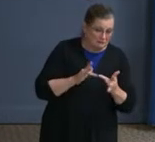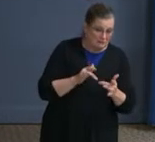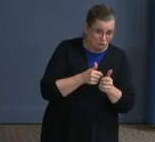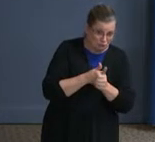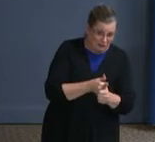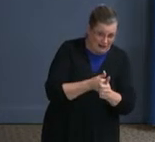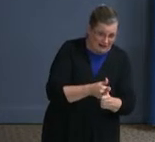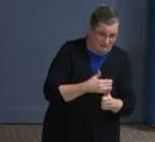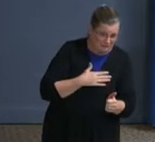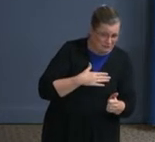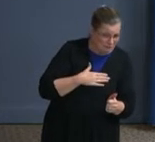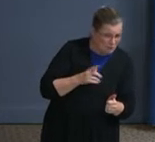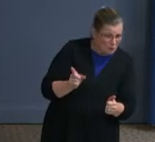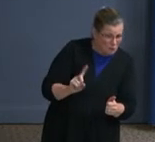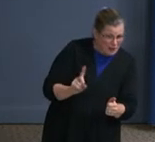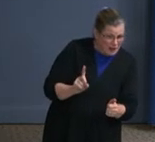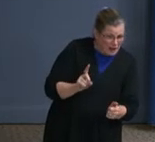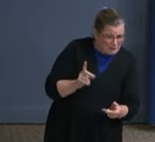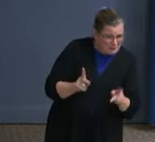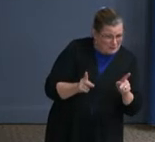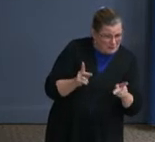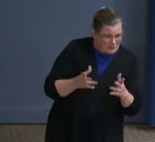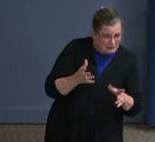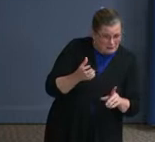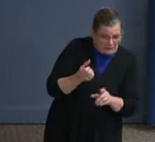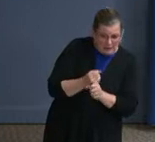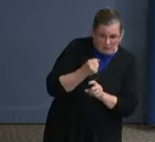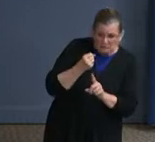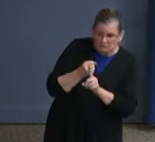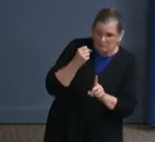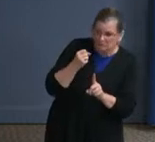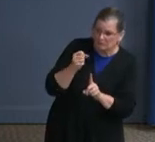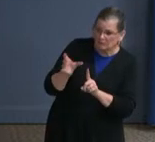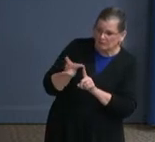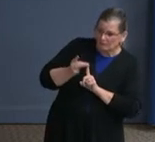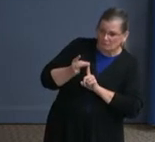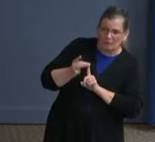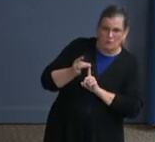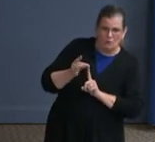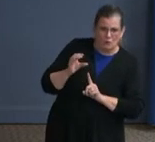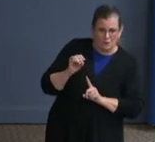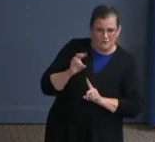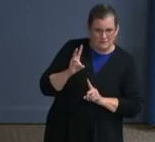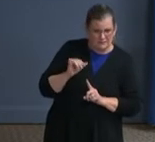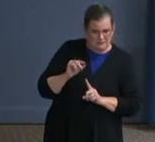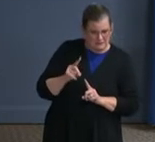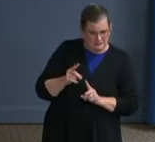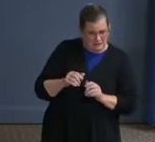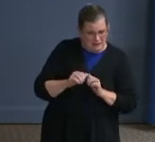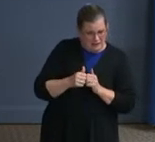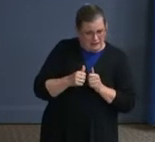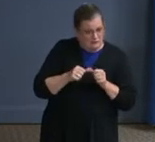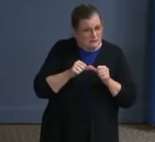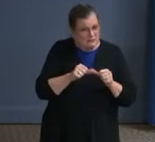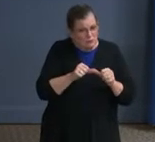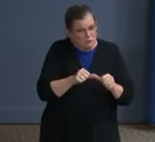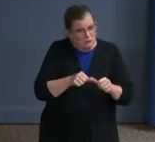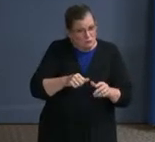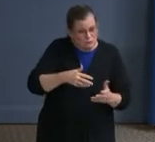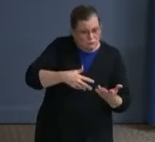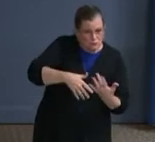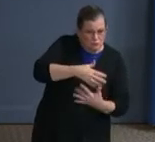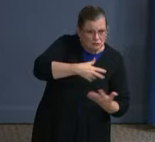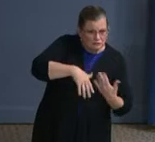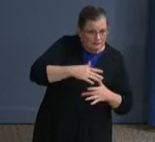of where people are getting exposed. The highest category continues to be social events, which